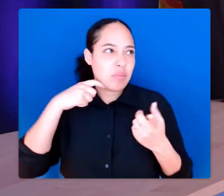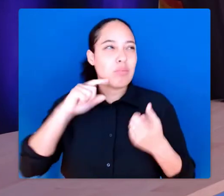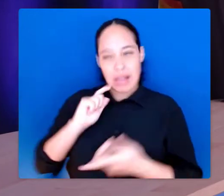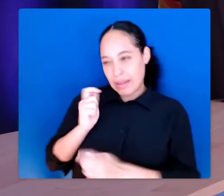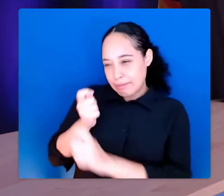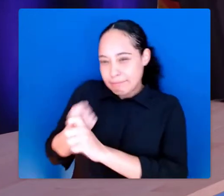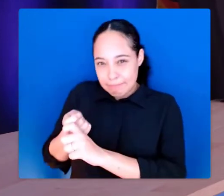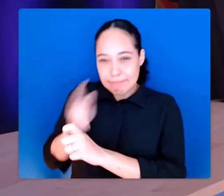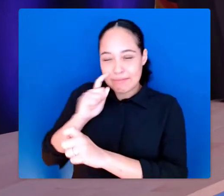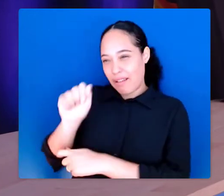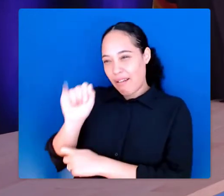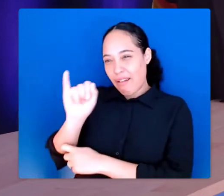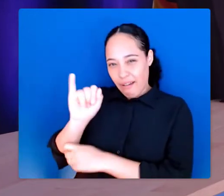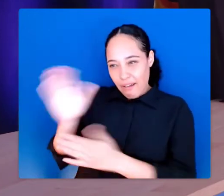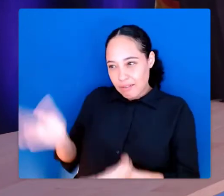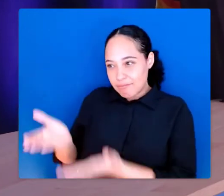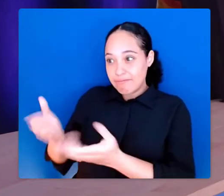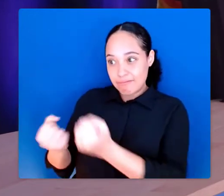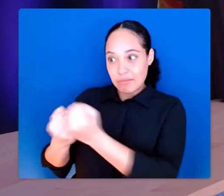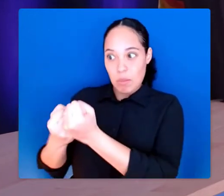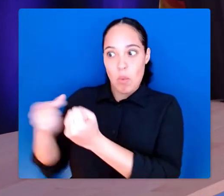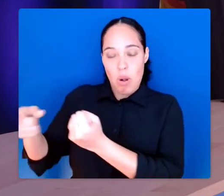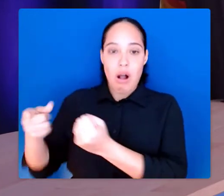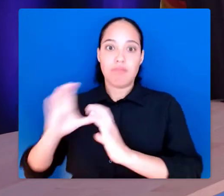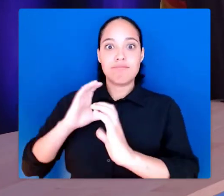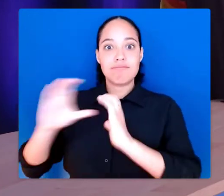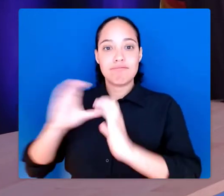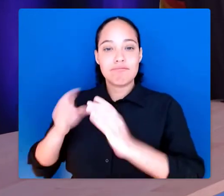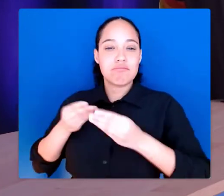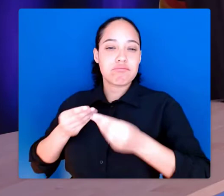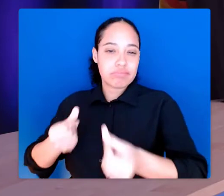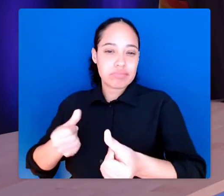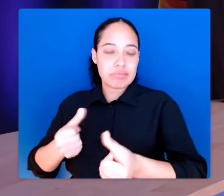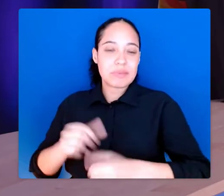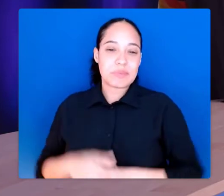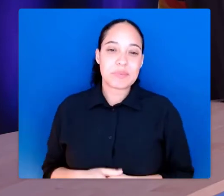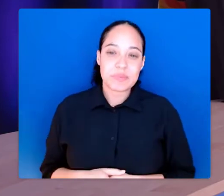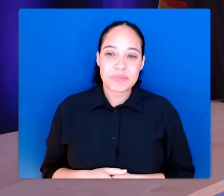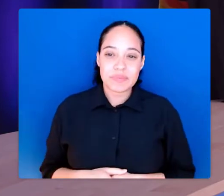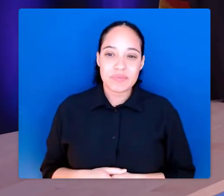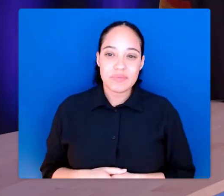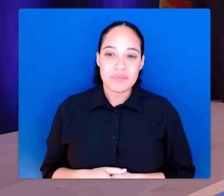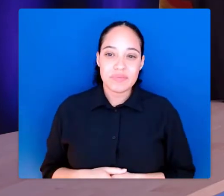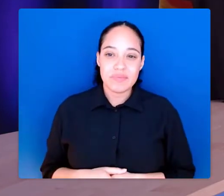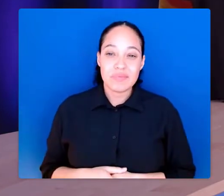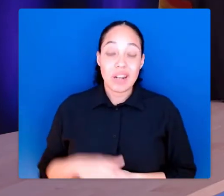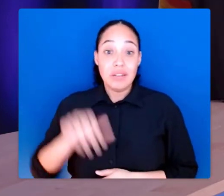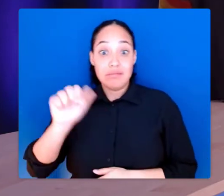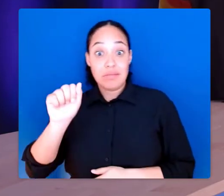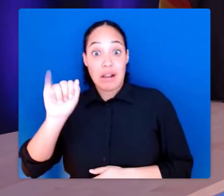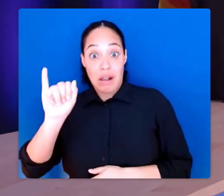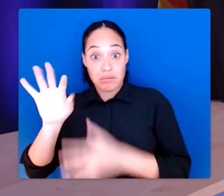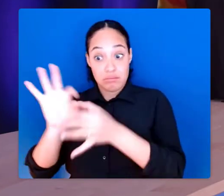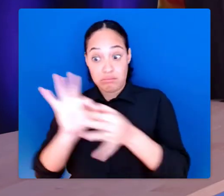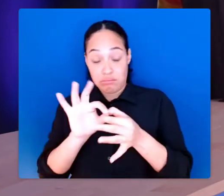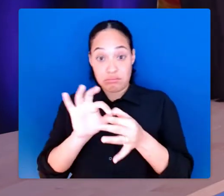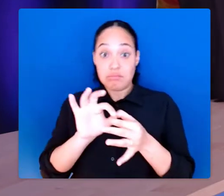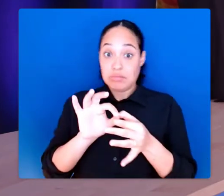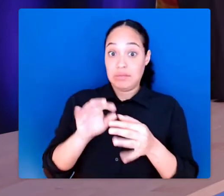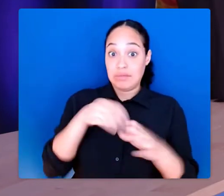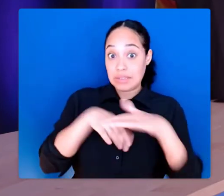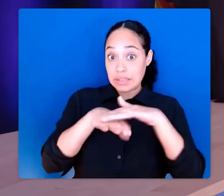computing. Then I was put into projects for handling big data, Elasticsearch. And from then onwards, I began my